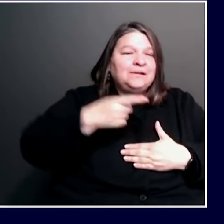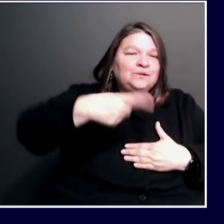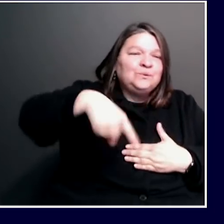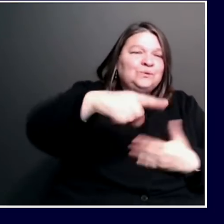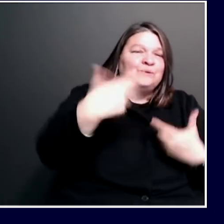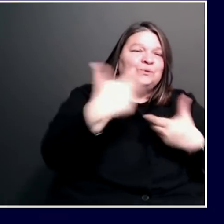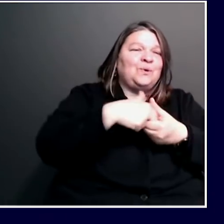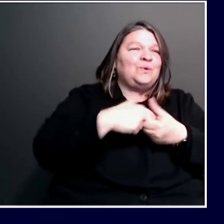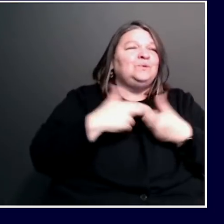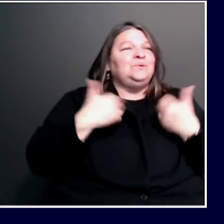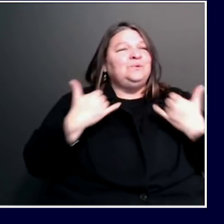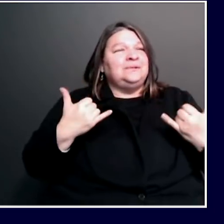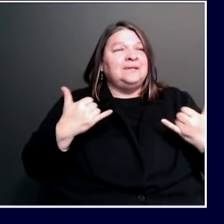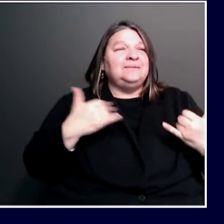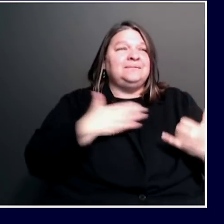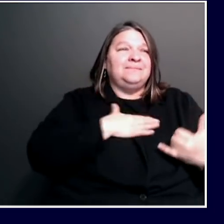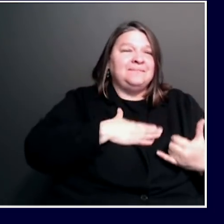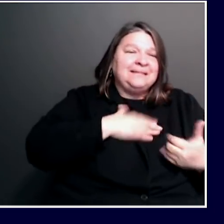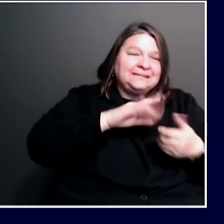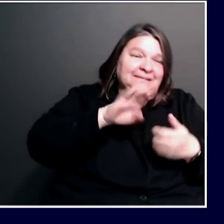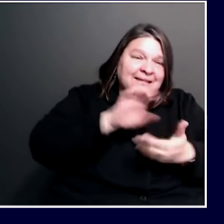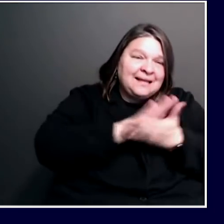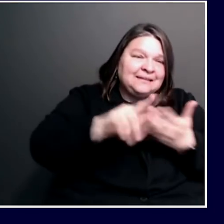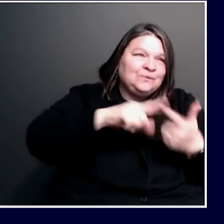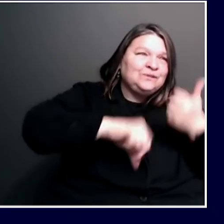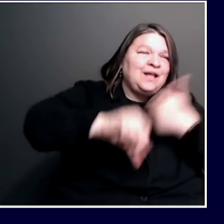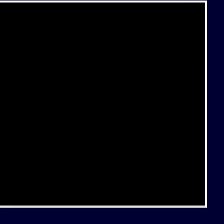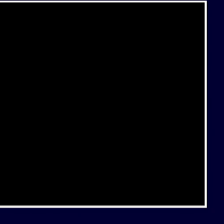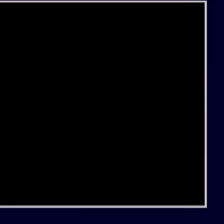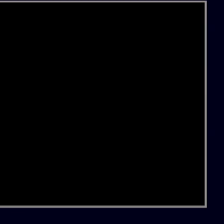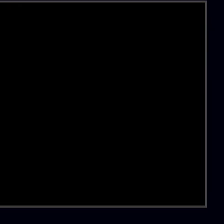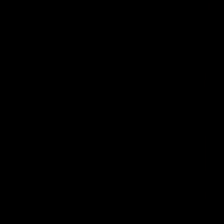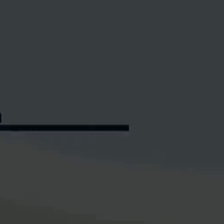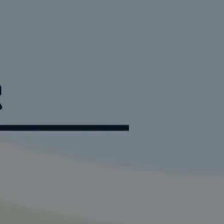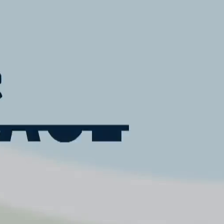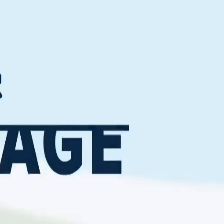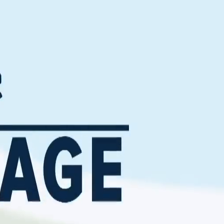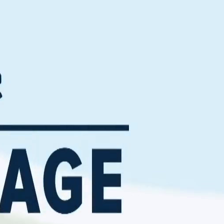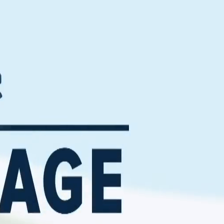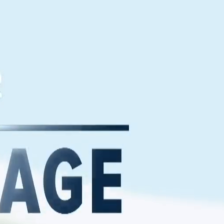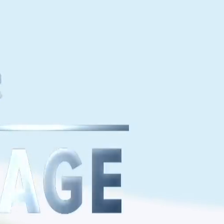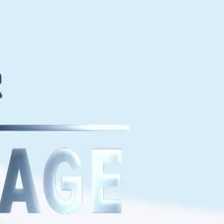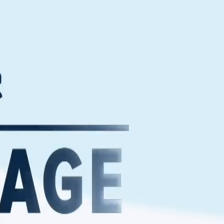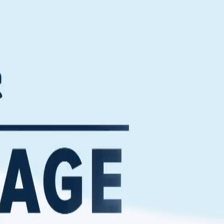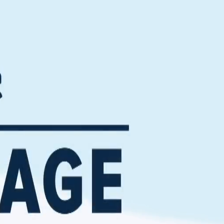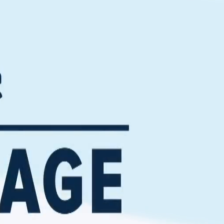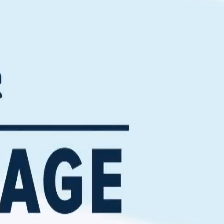take care of one another. We'll see everyone next week.